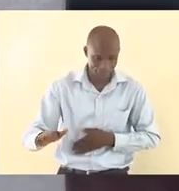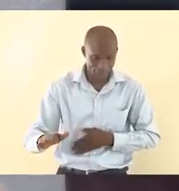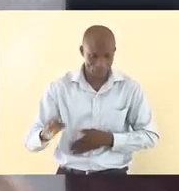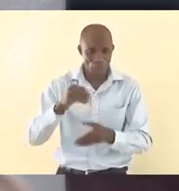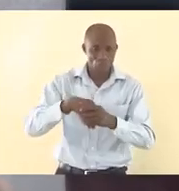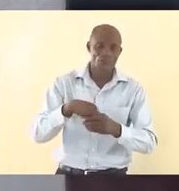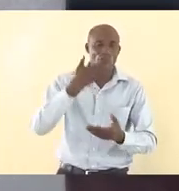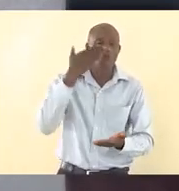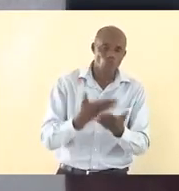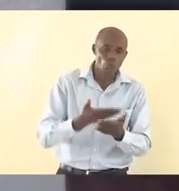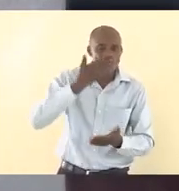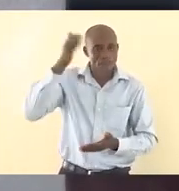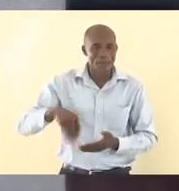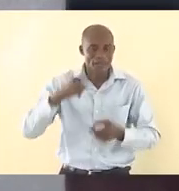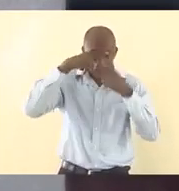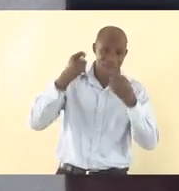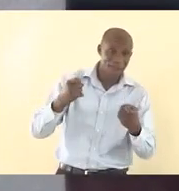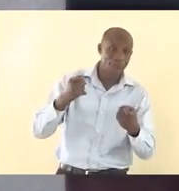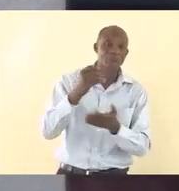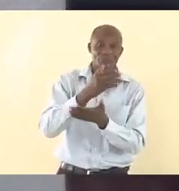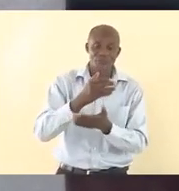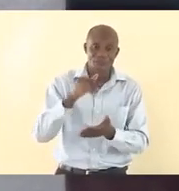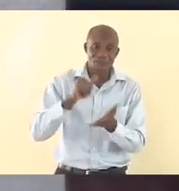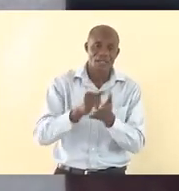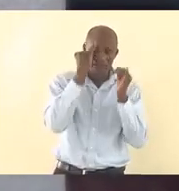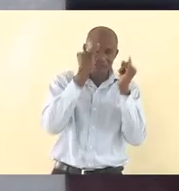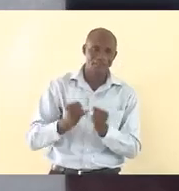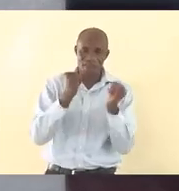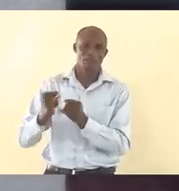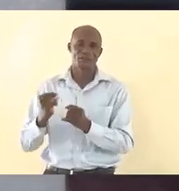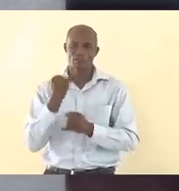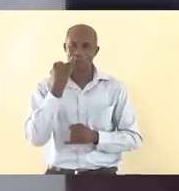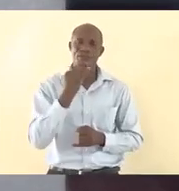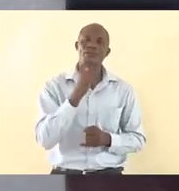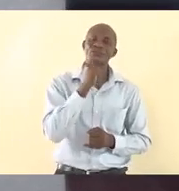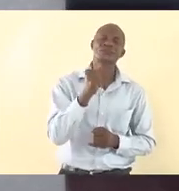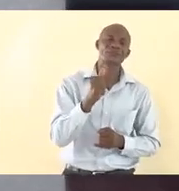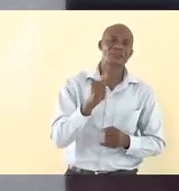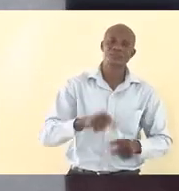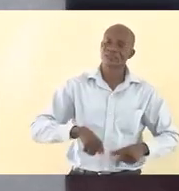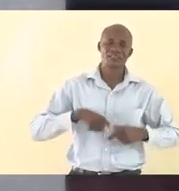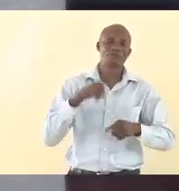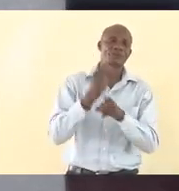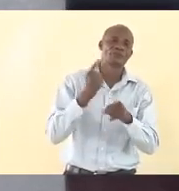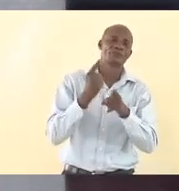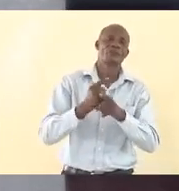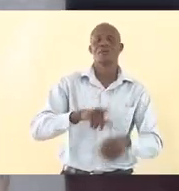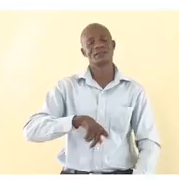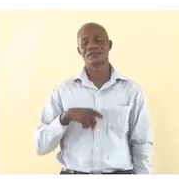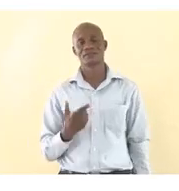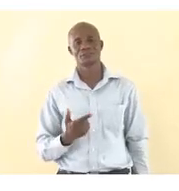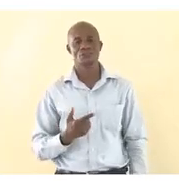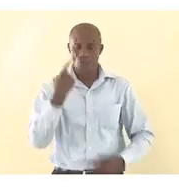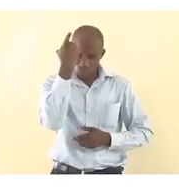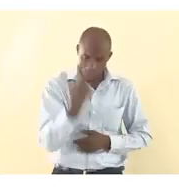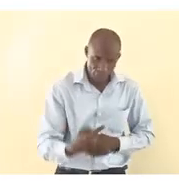bad, and the ugly. Such individuals are living unconfronted lives. You are living in an illusion. Only in